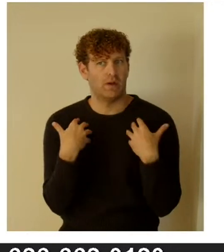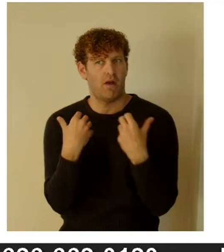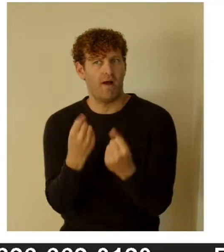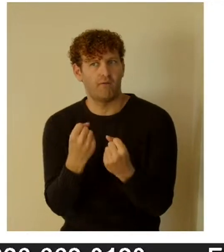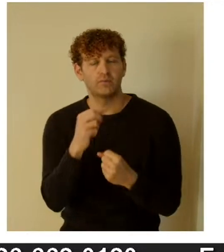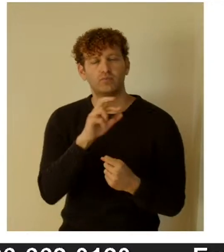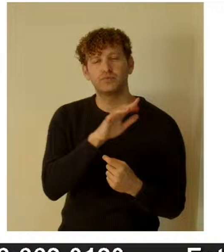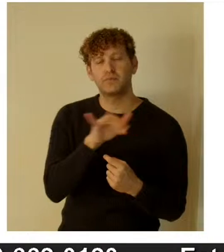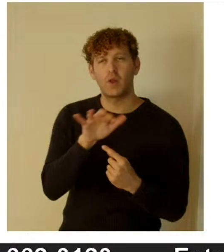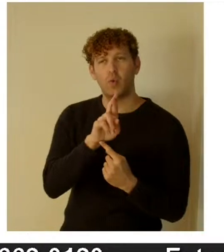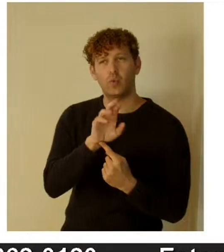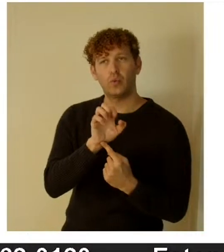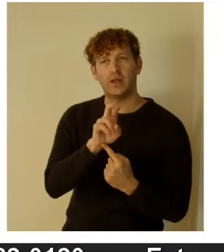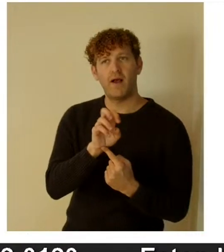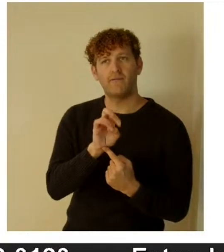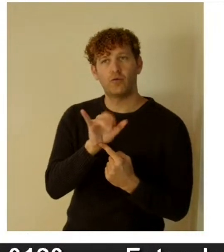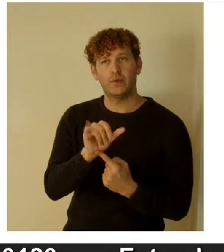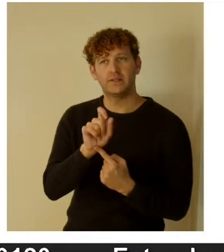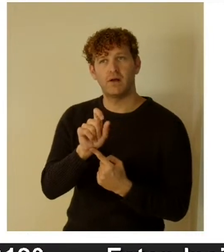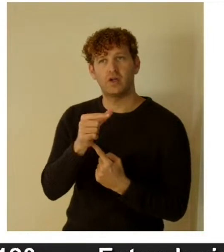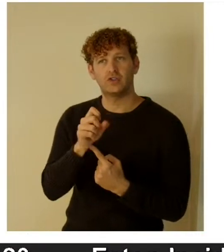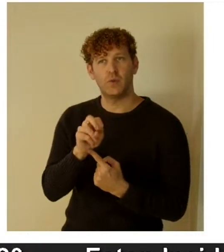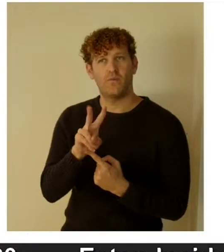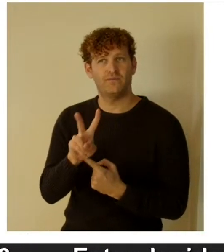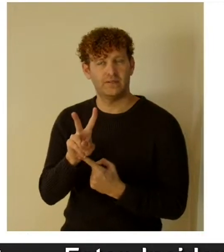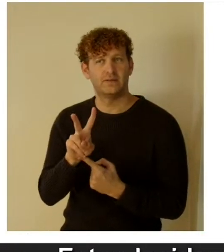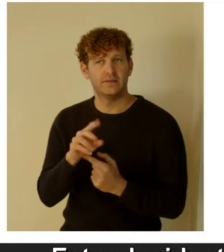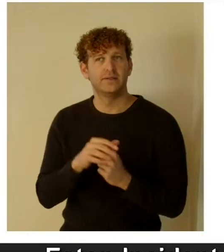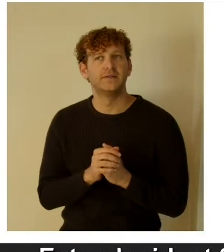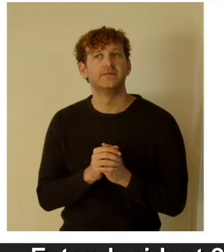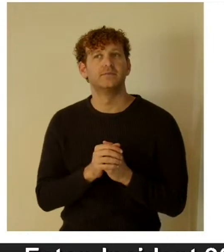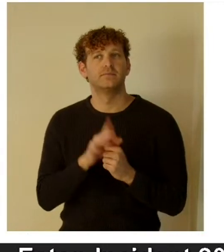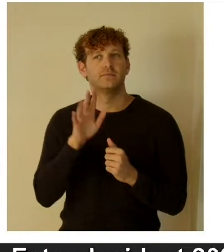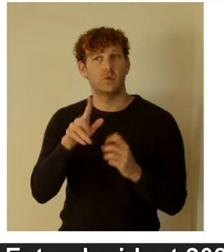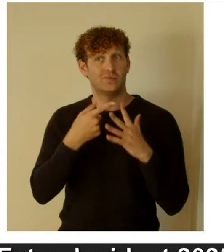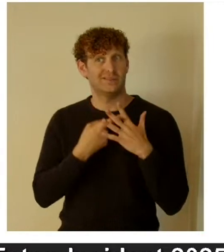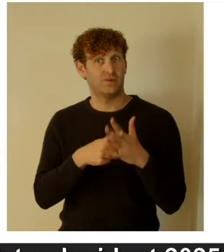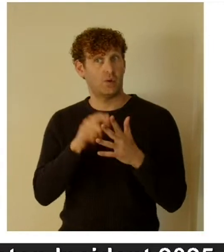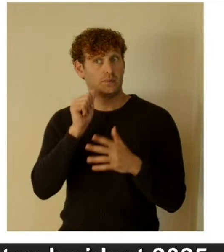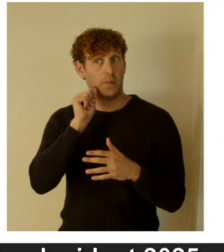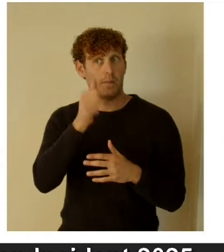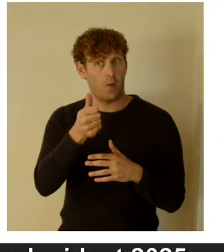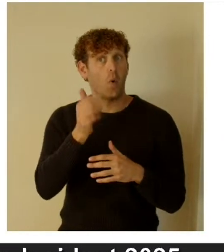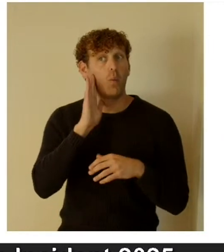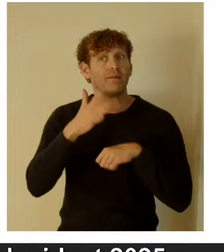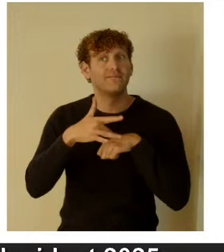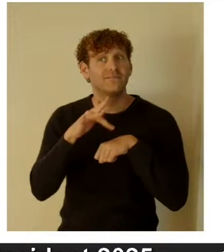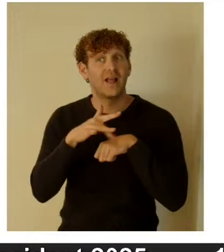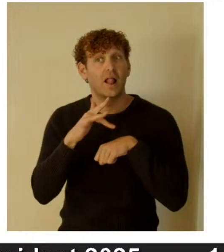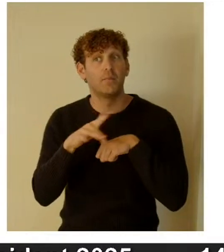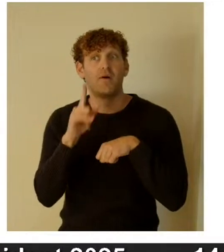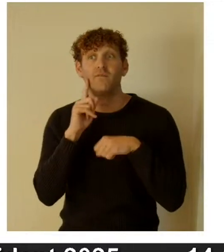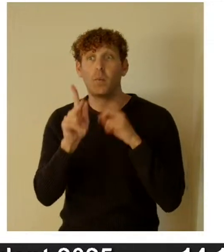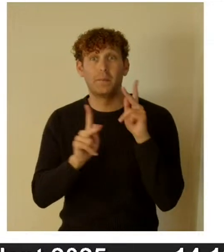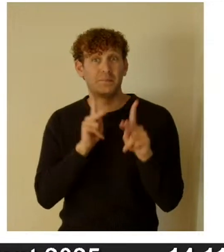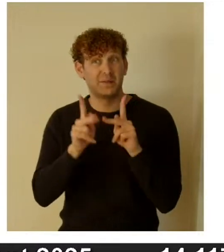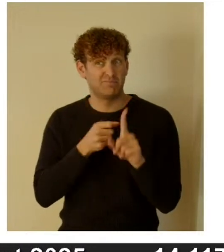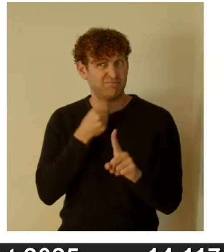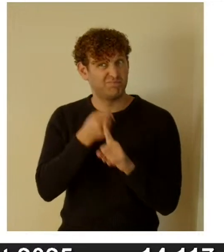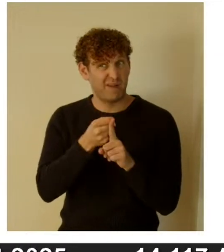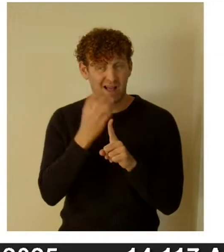recovery.lacounty.gov. Beginning tomorrow, local assistance centers will be available for anyone impacted by these fires. These